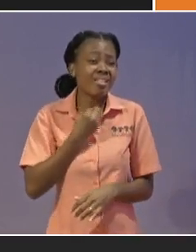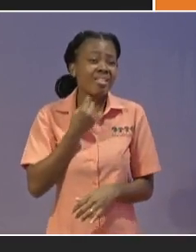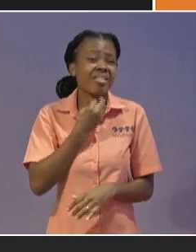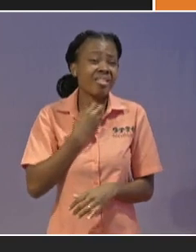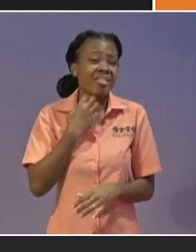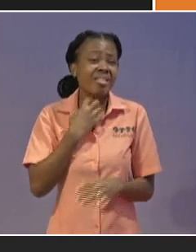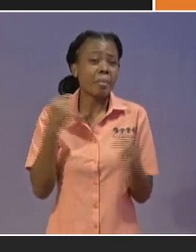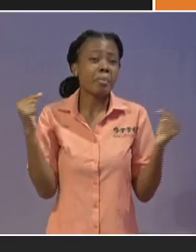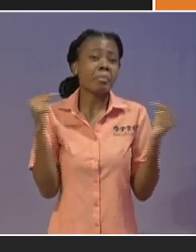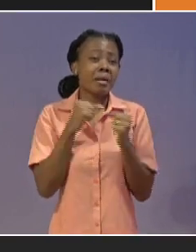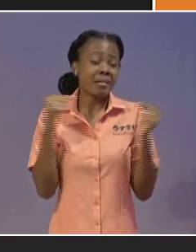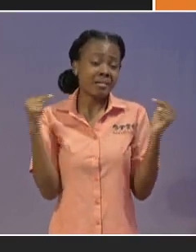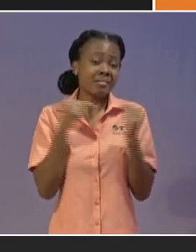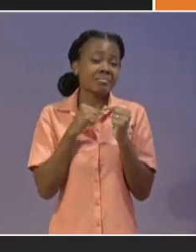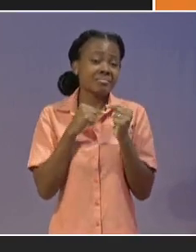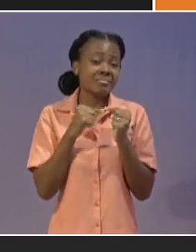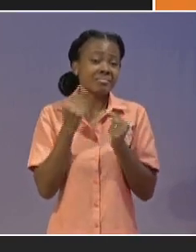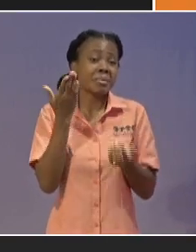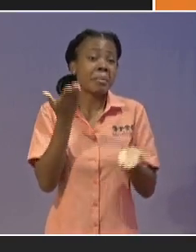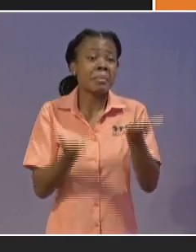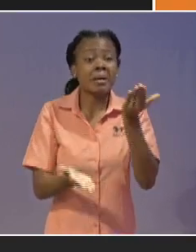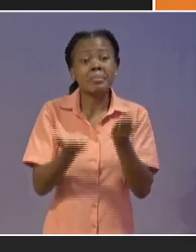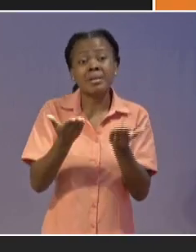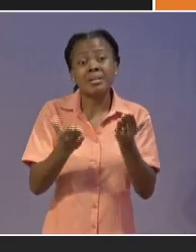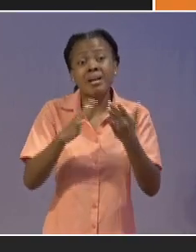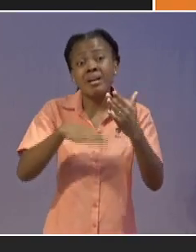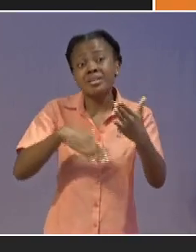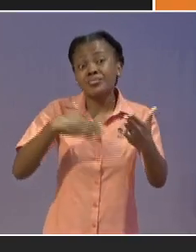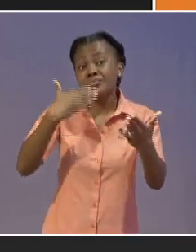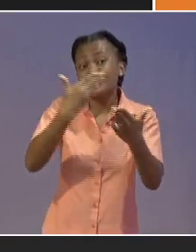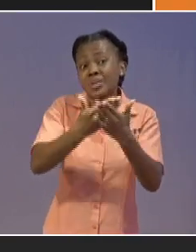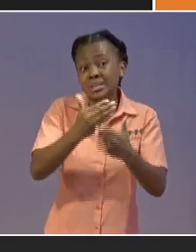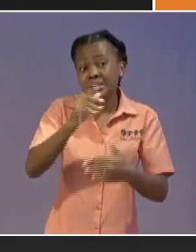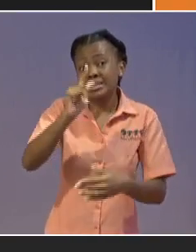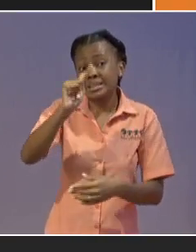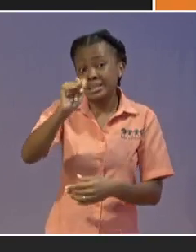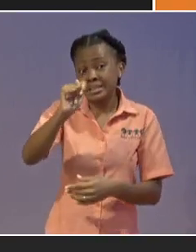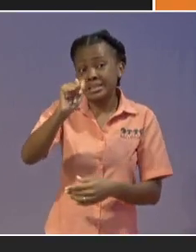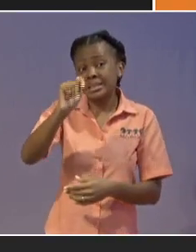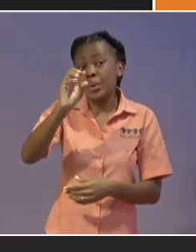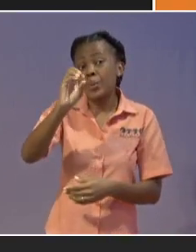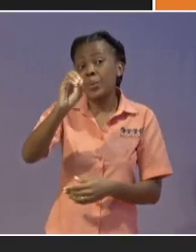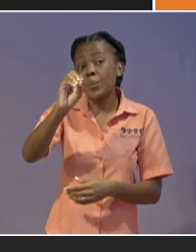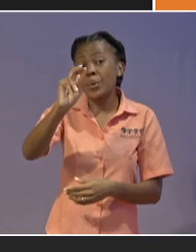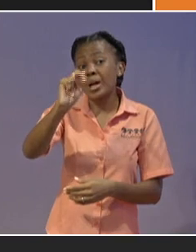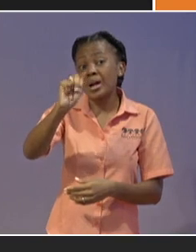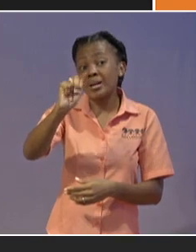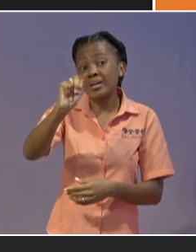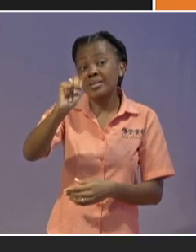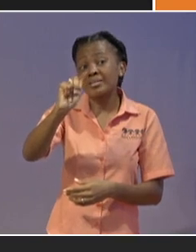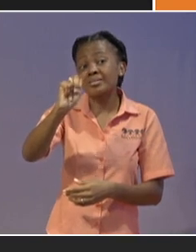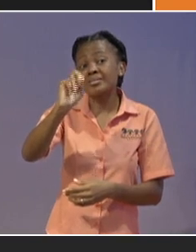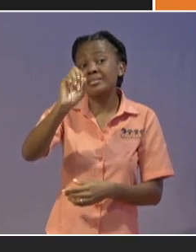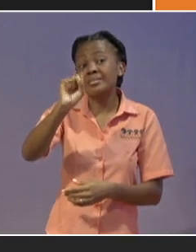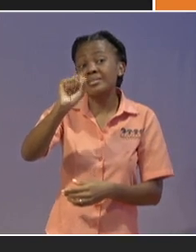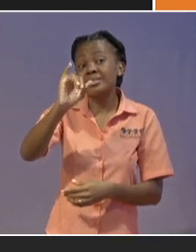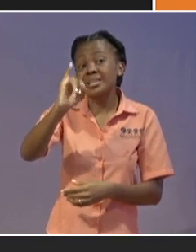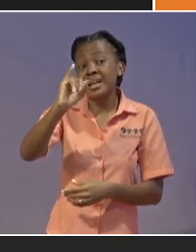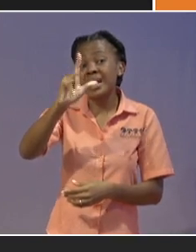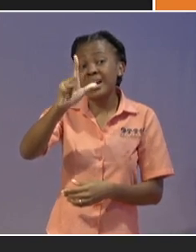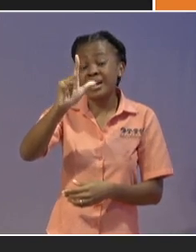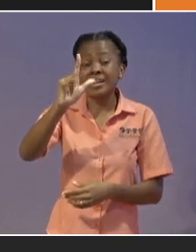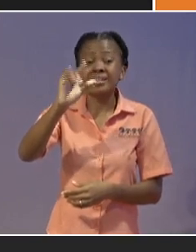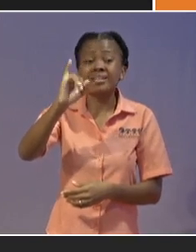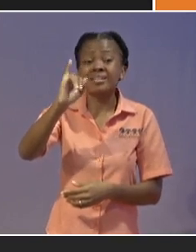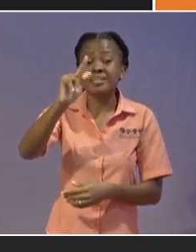for muscle pain, back pain. We're looking for not so much loss of smell, but also the sore throat as a